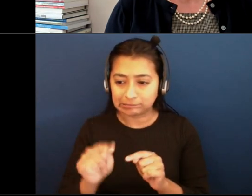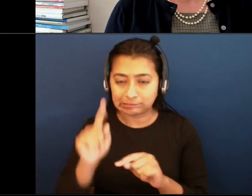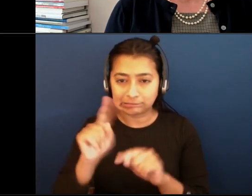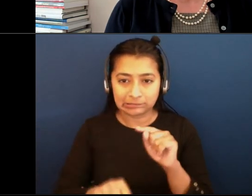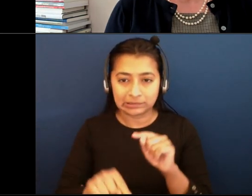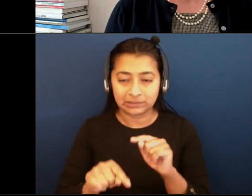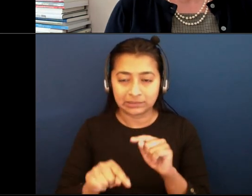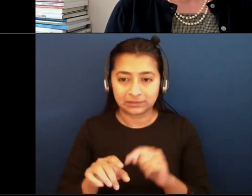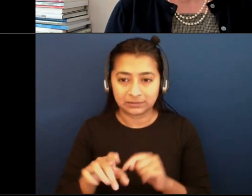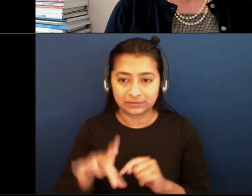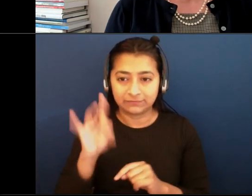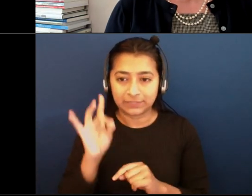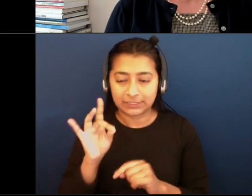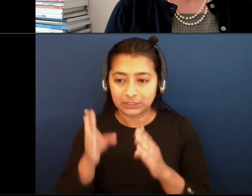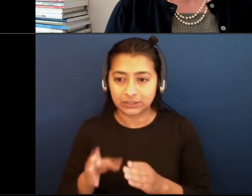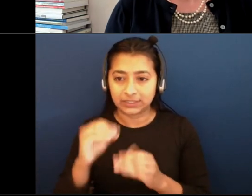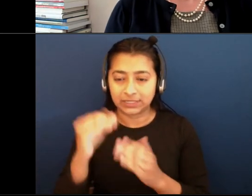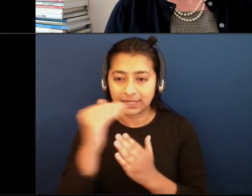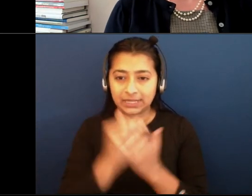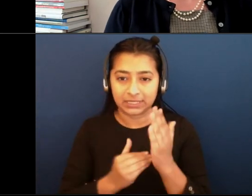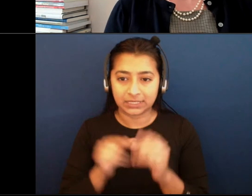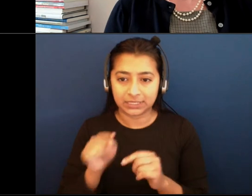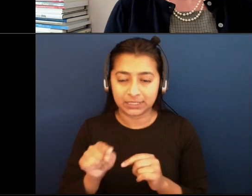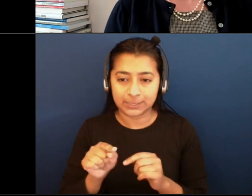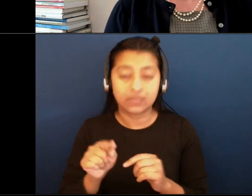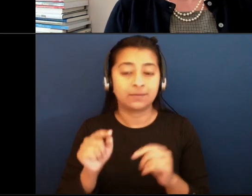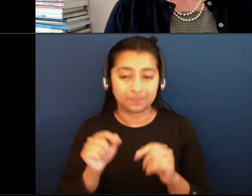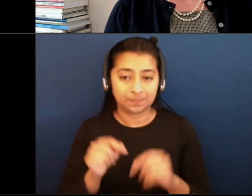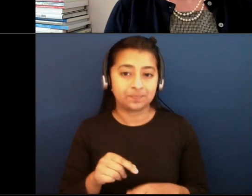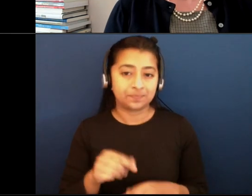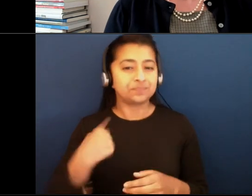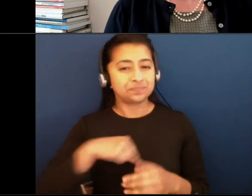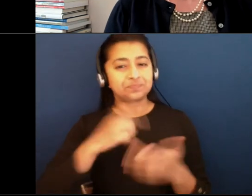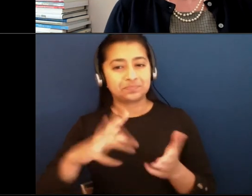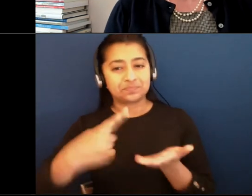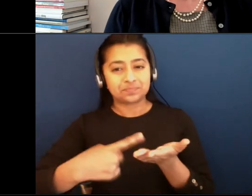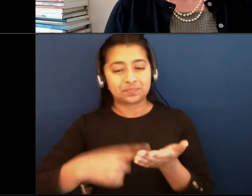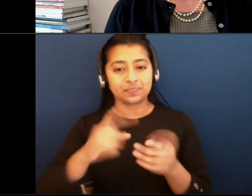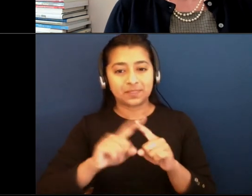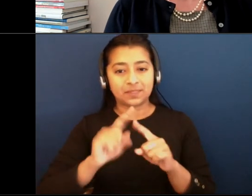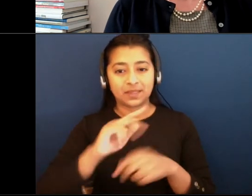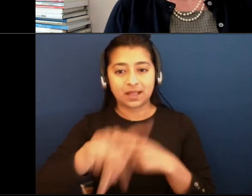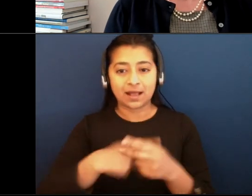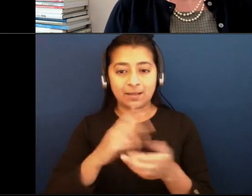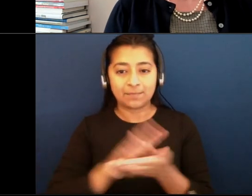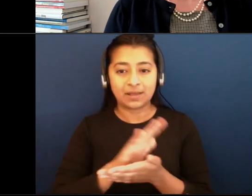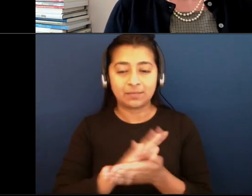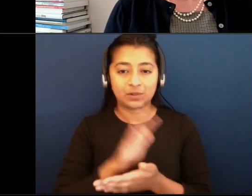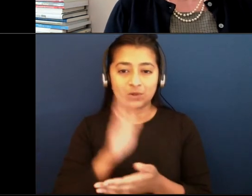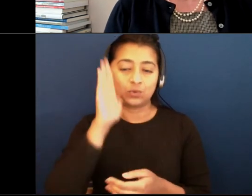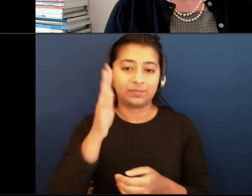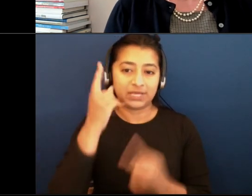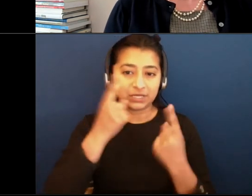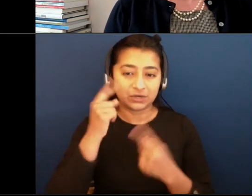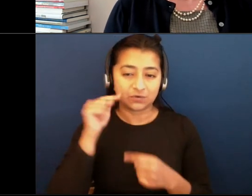enough in the list of questions is, you know, we've talked about the different kinds of papers that will be considered for this